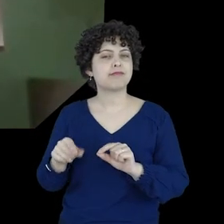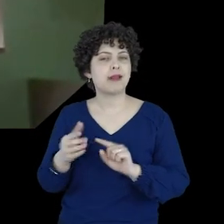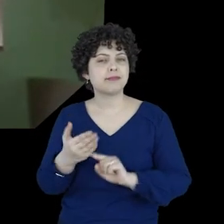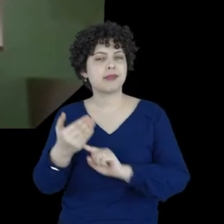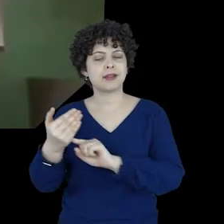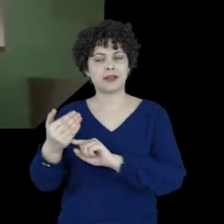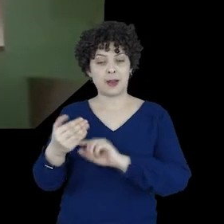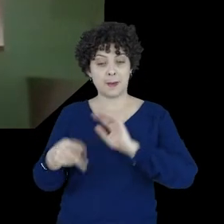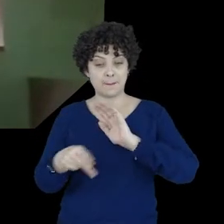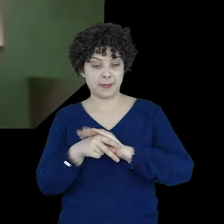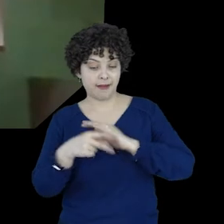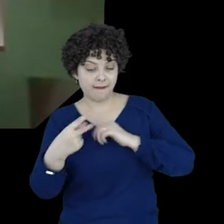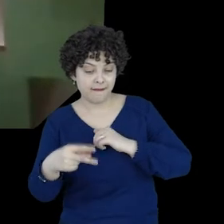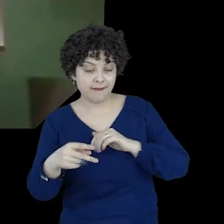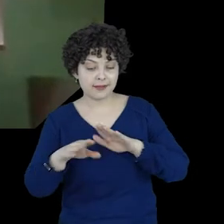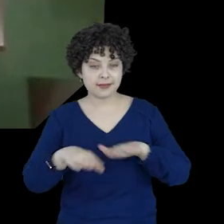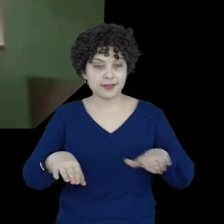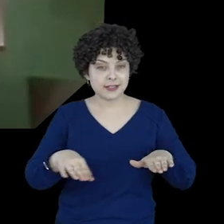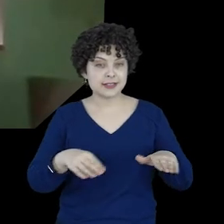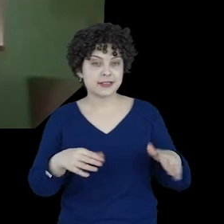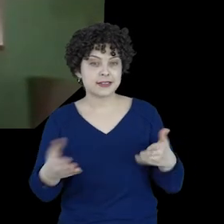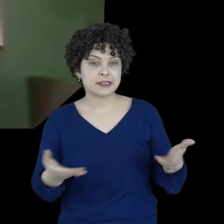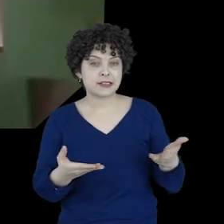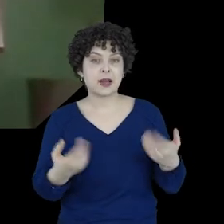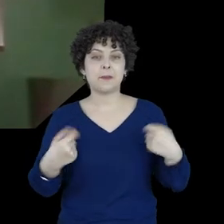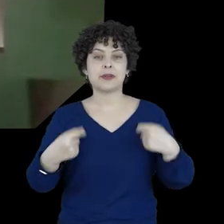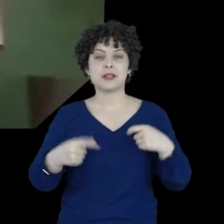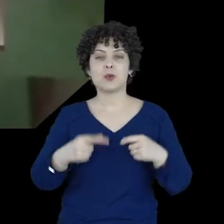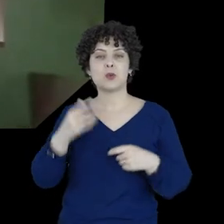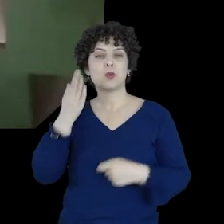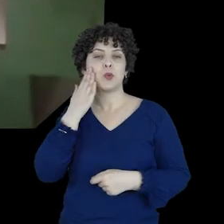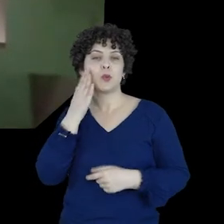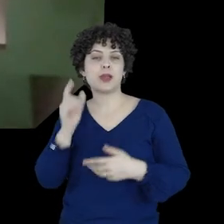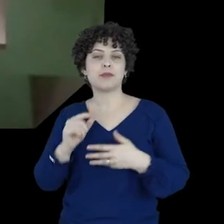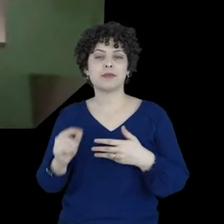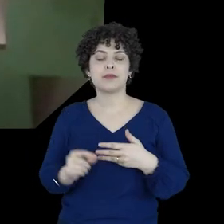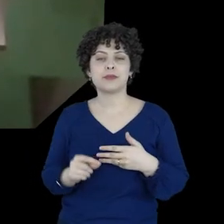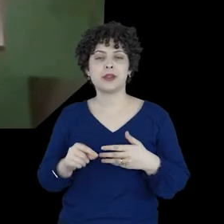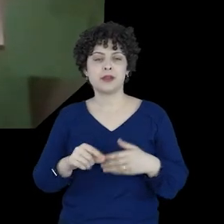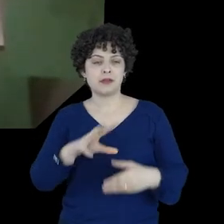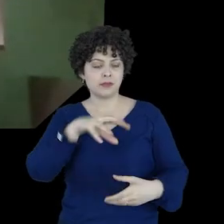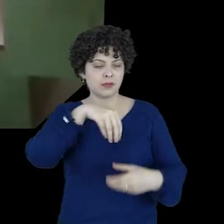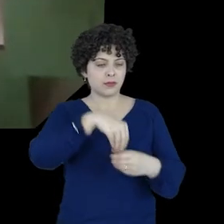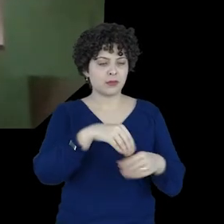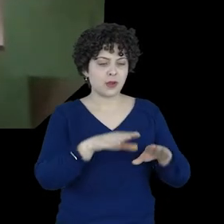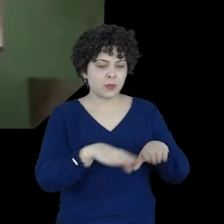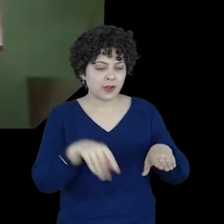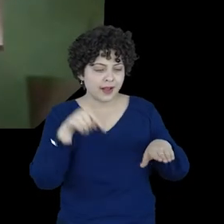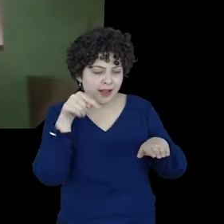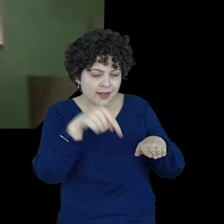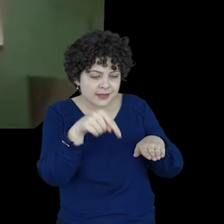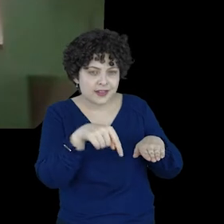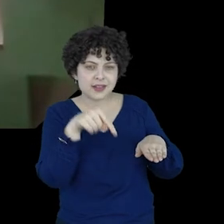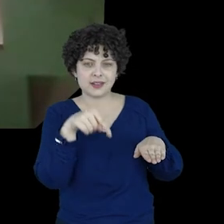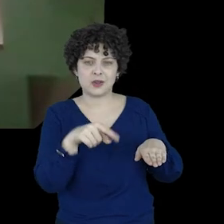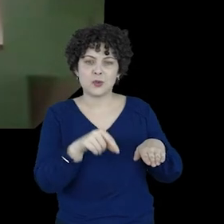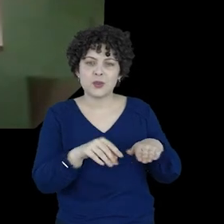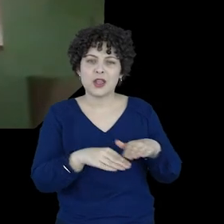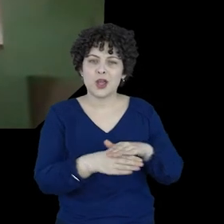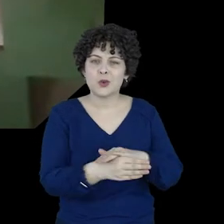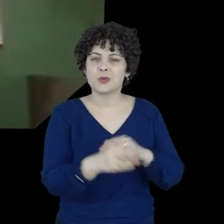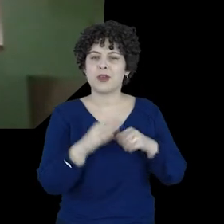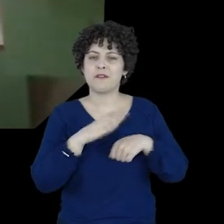okay, looking at technology and children, we need to be considering issues of the children